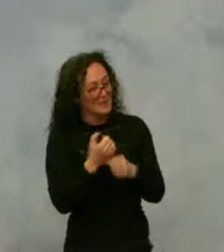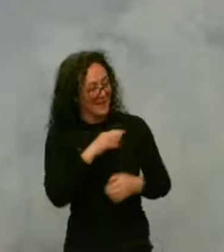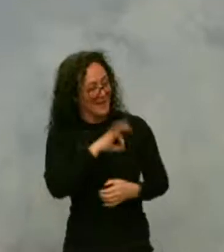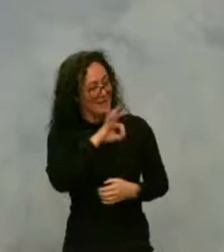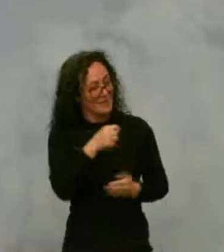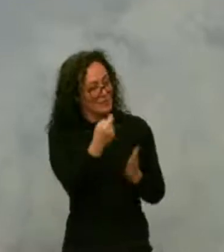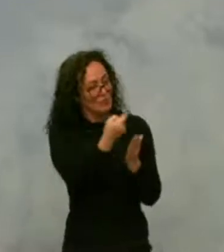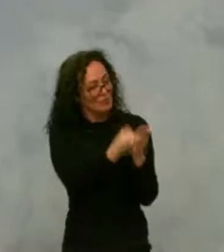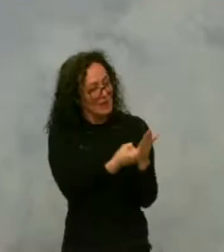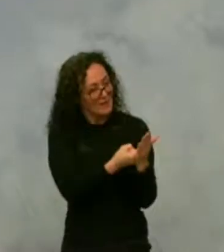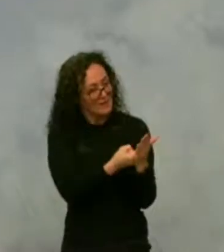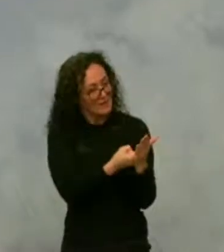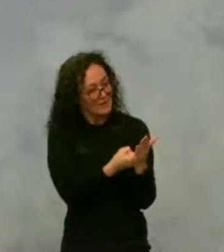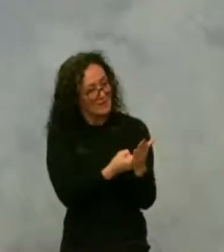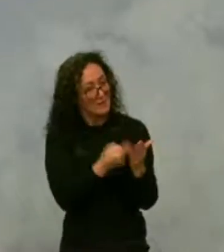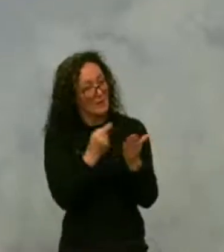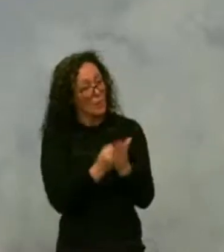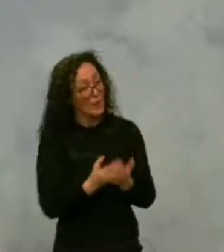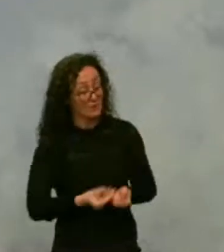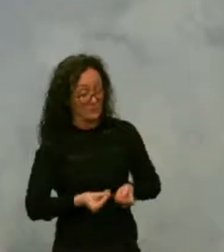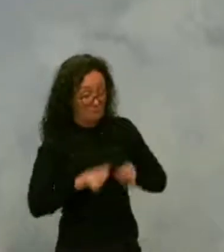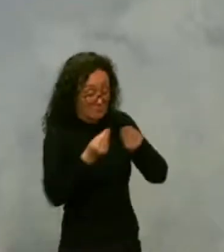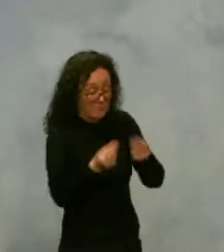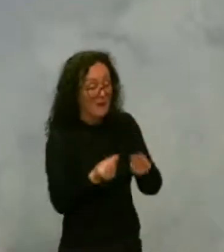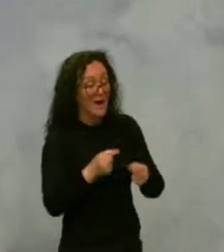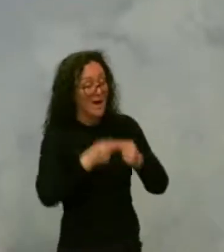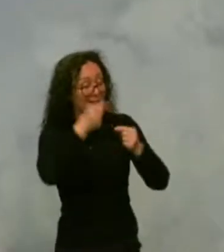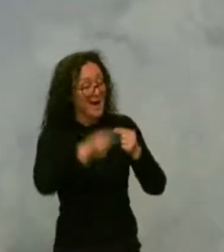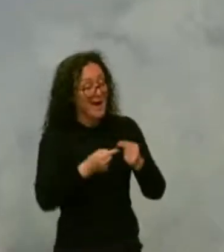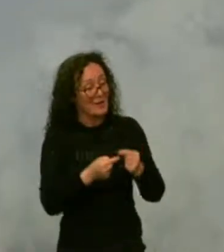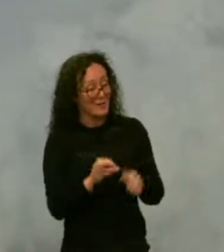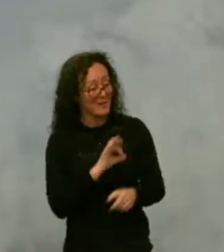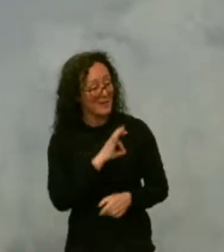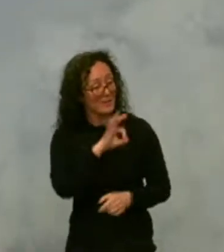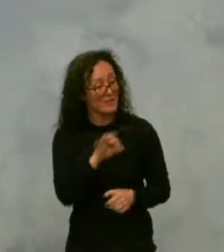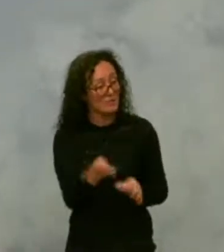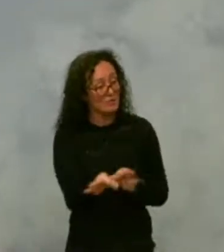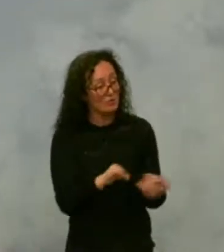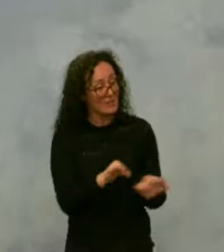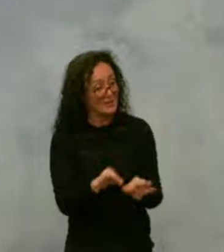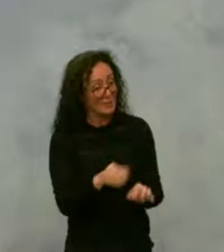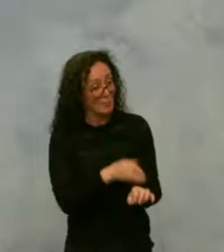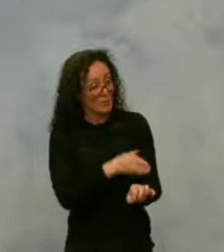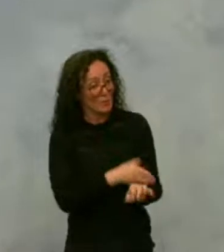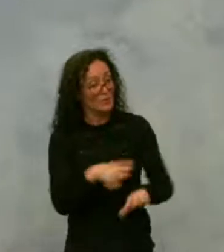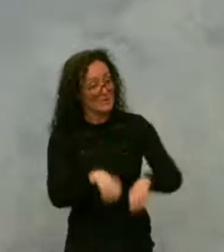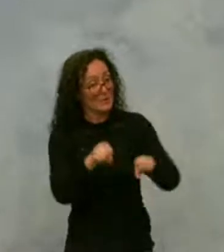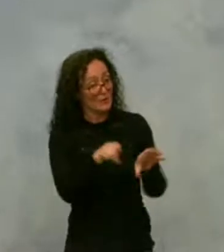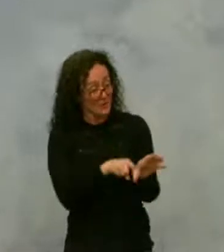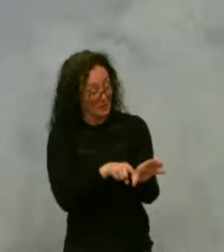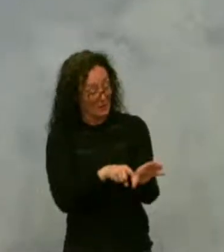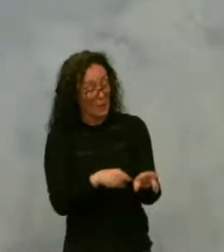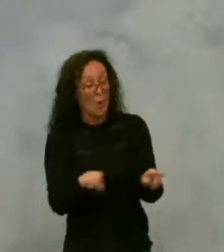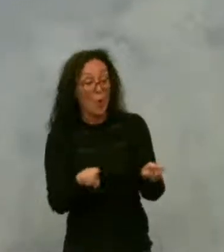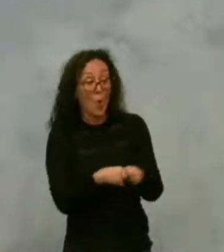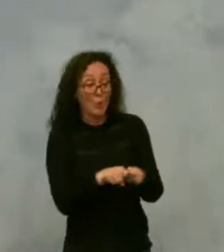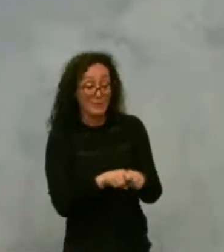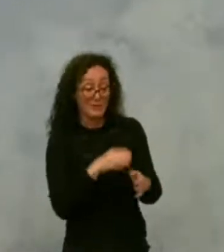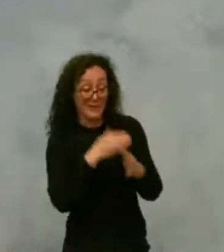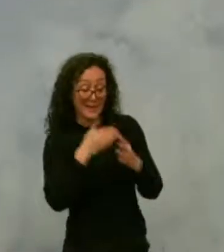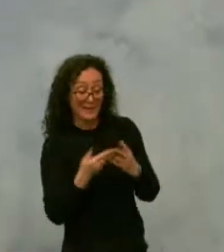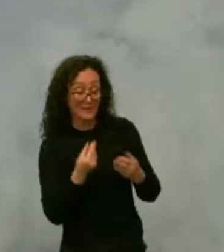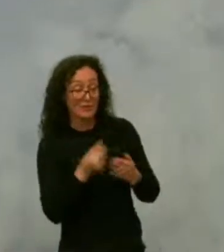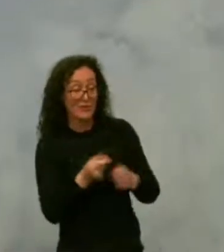to produce an annual investment strategy before the start of the year, which I touched on in the last report, and also a report at the end of the